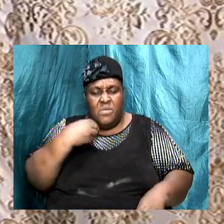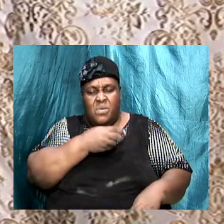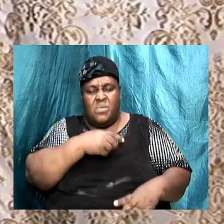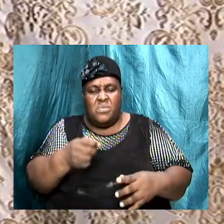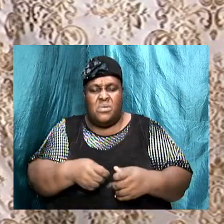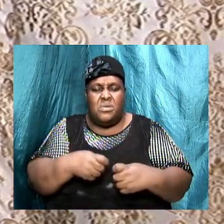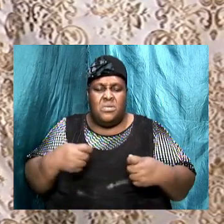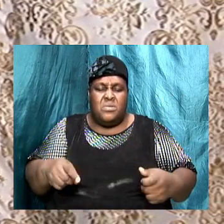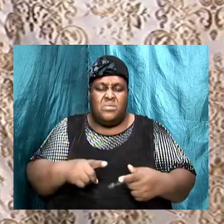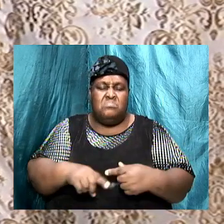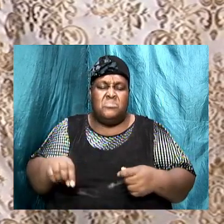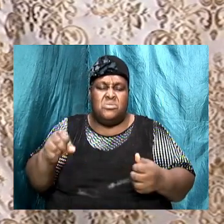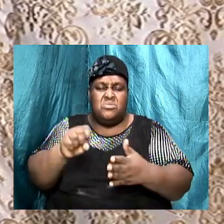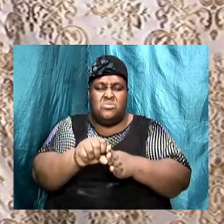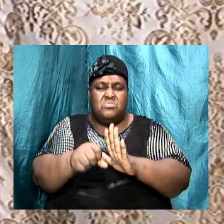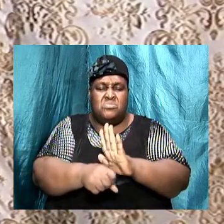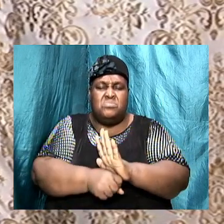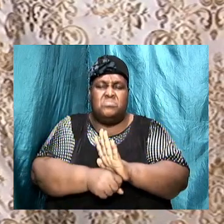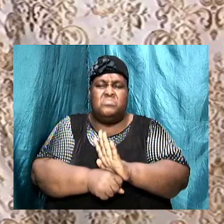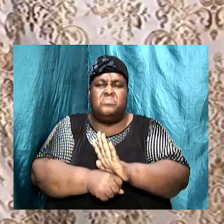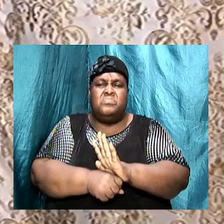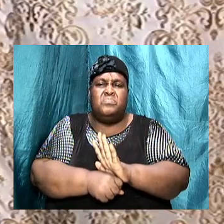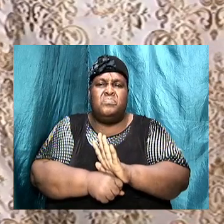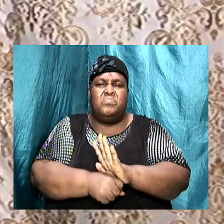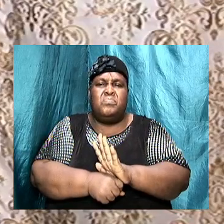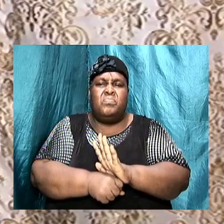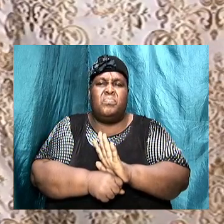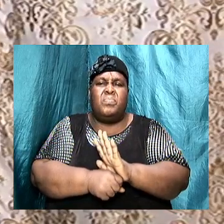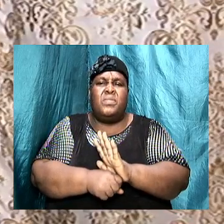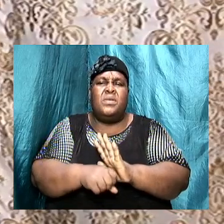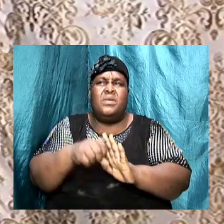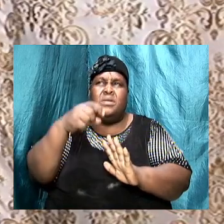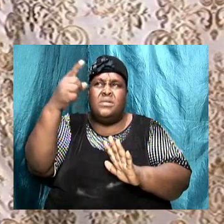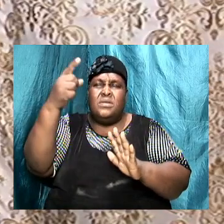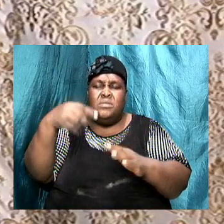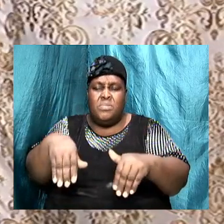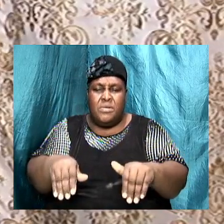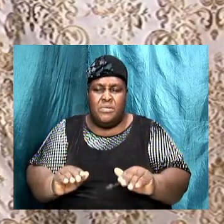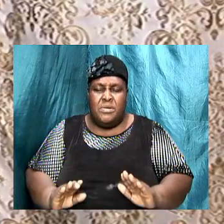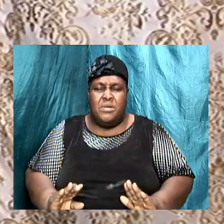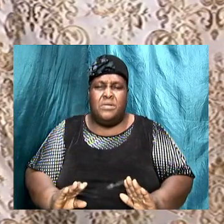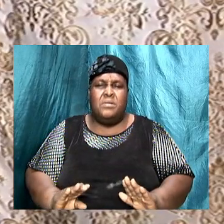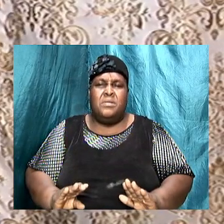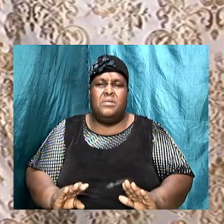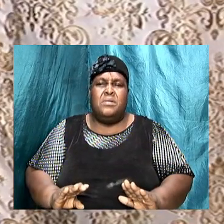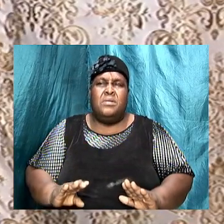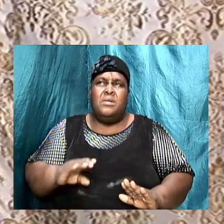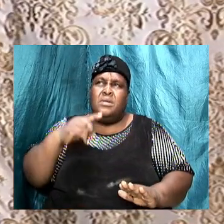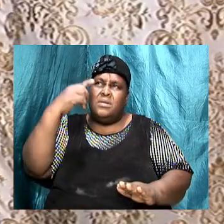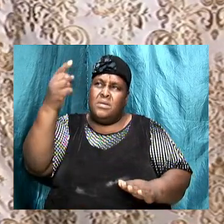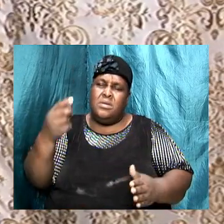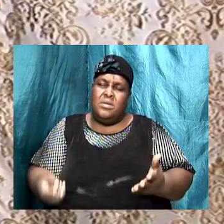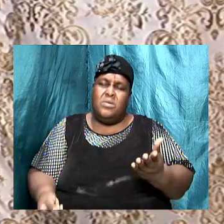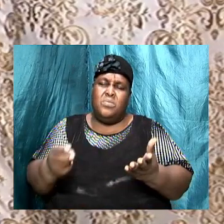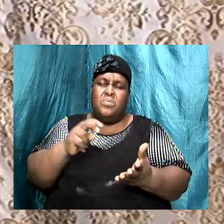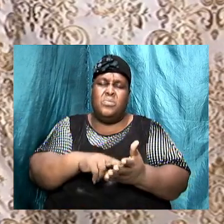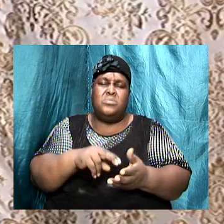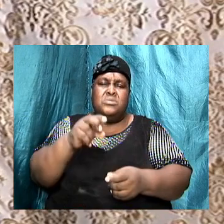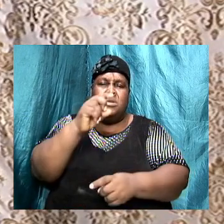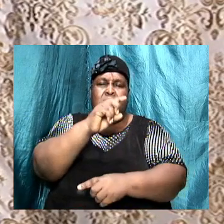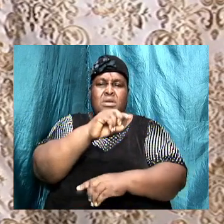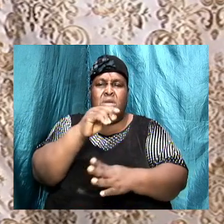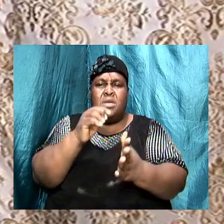according to the scriptures, and that he was buried, and that he rose again the third